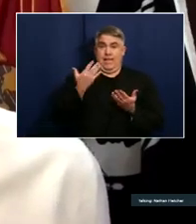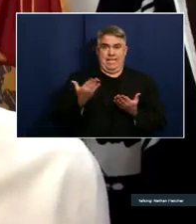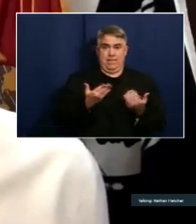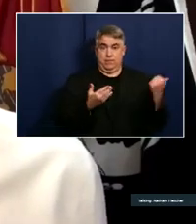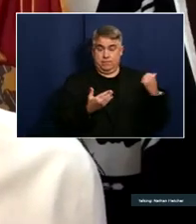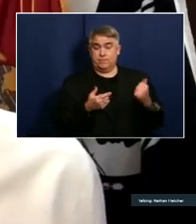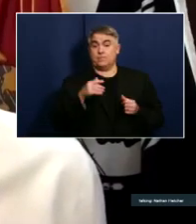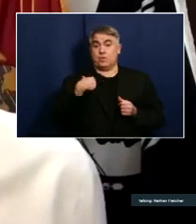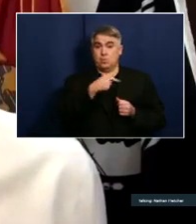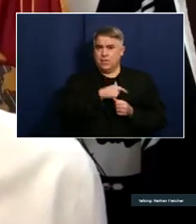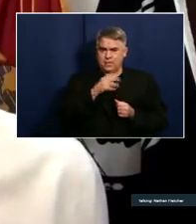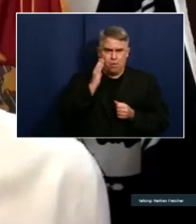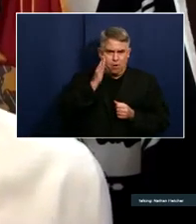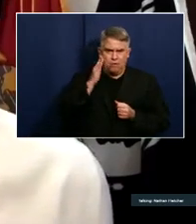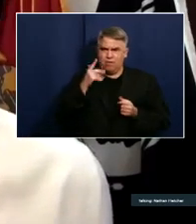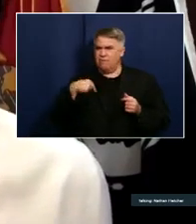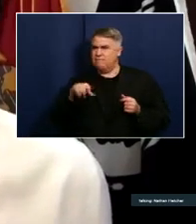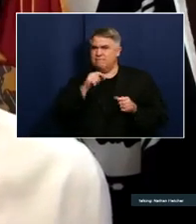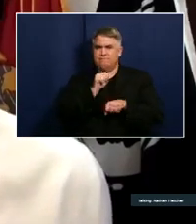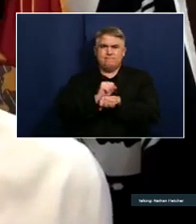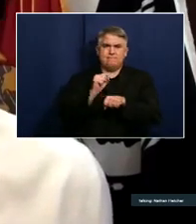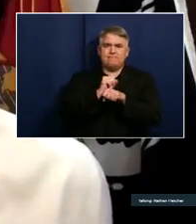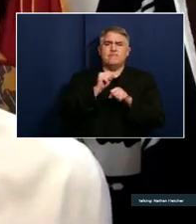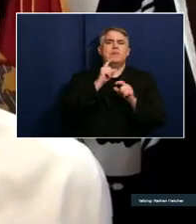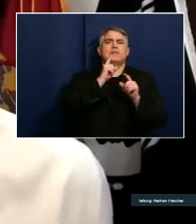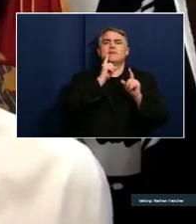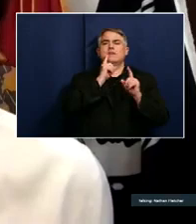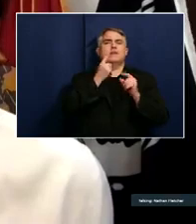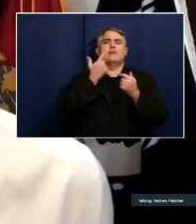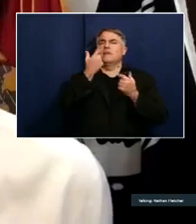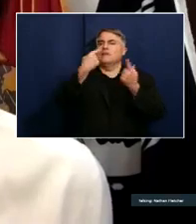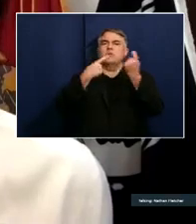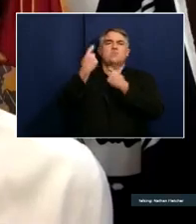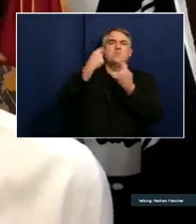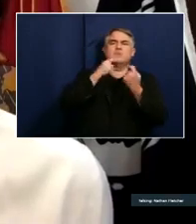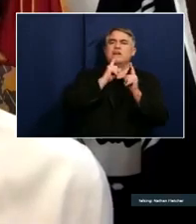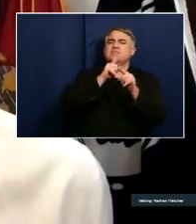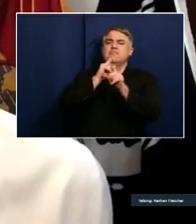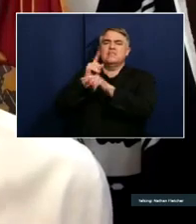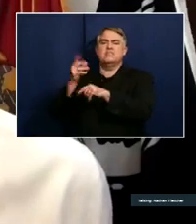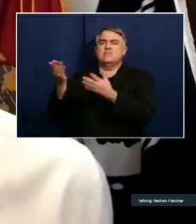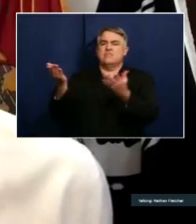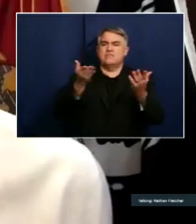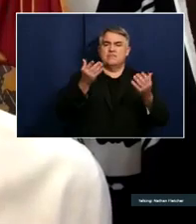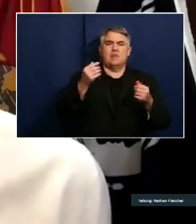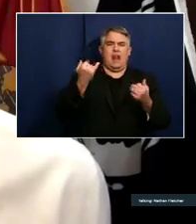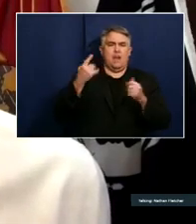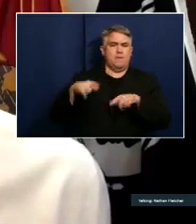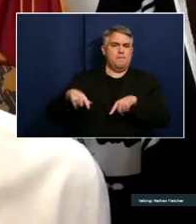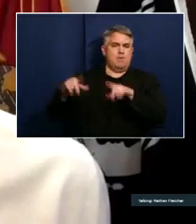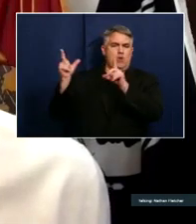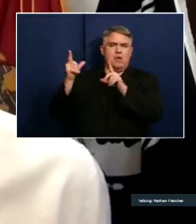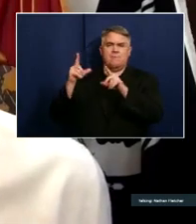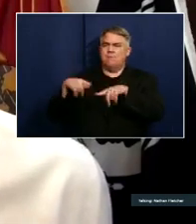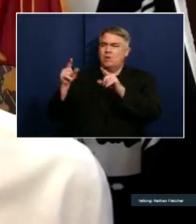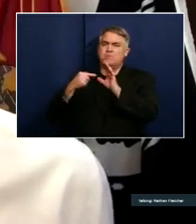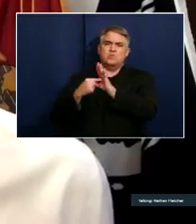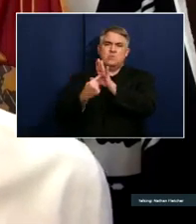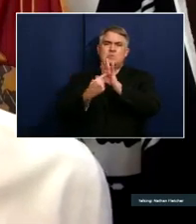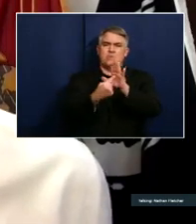will be here to answer your questions. So let's pull up a couple things just to give you a little insight into where we are as a